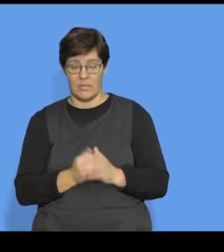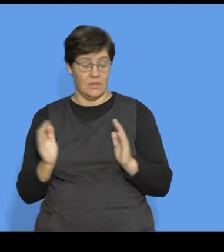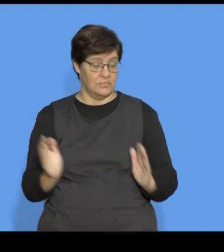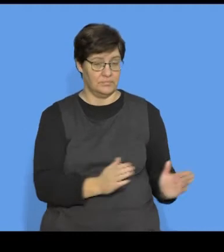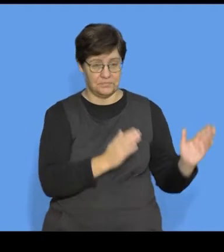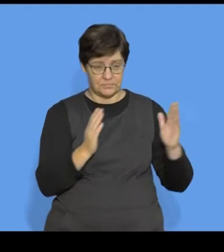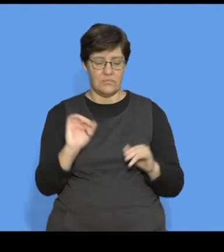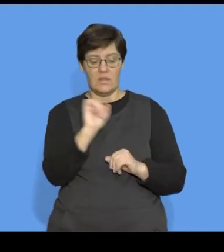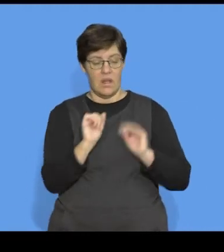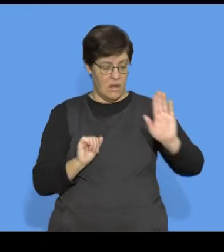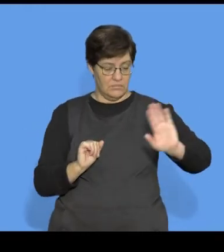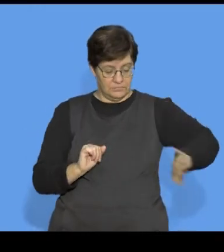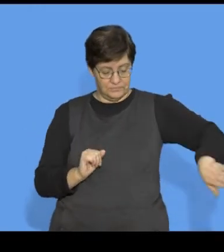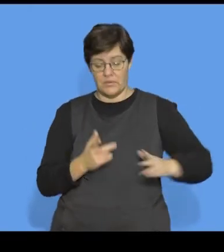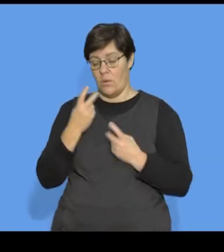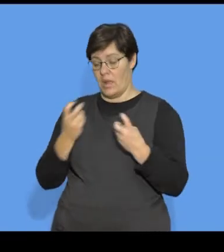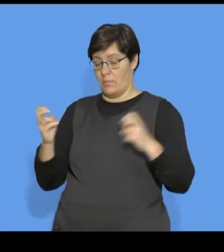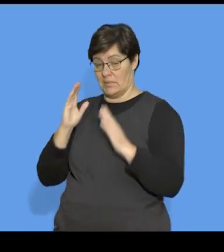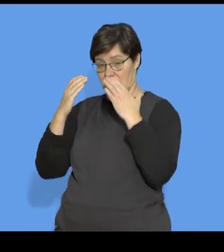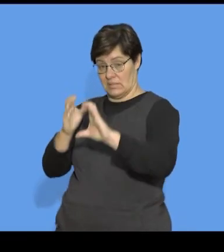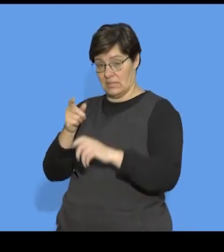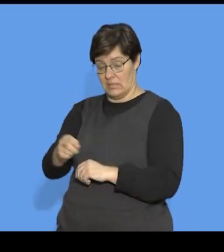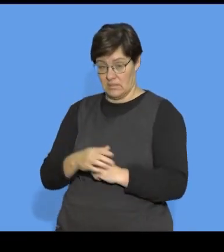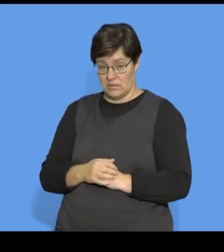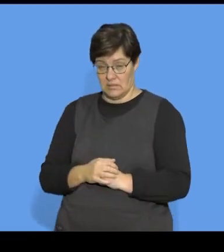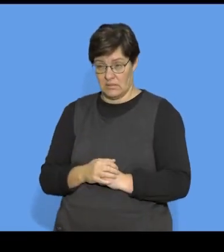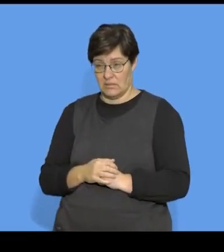Now we go on to the vehicle. We've done the vehicles. Let's do the equipment.